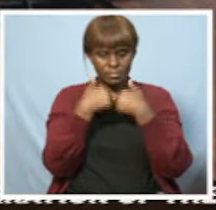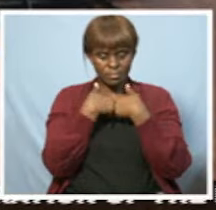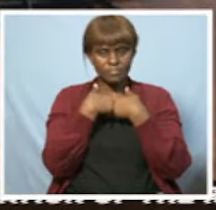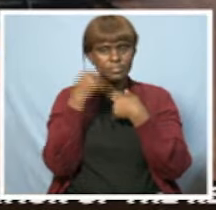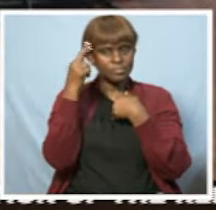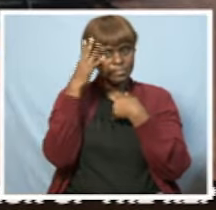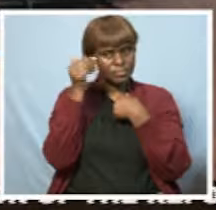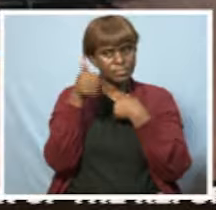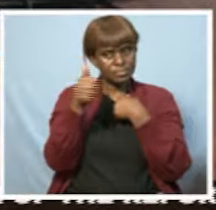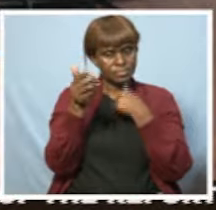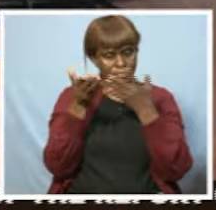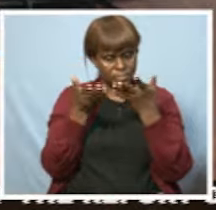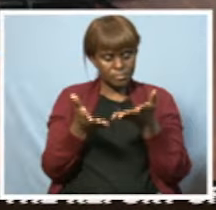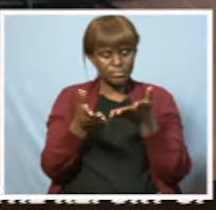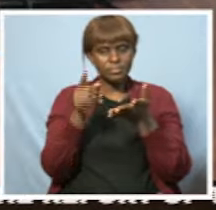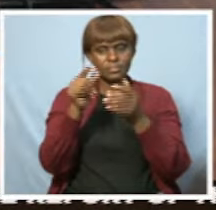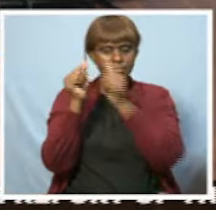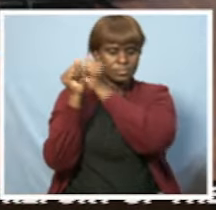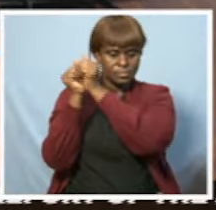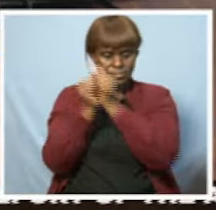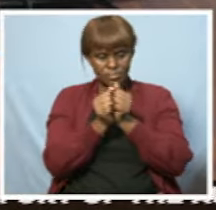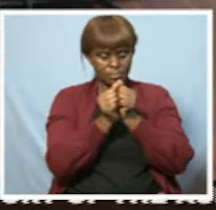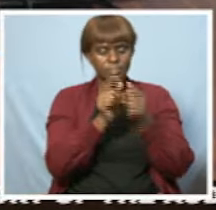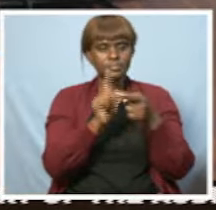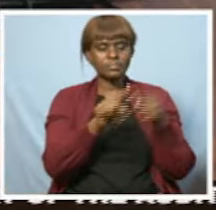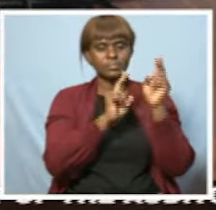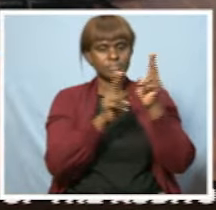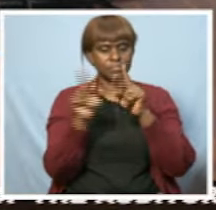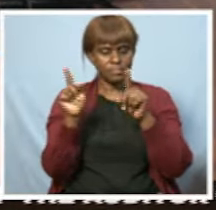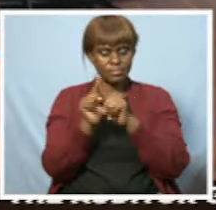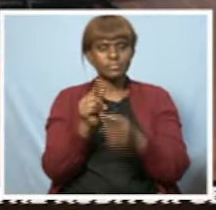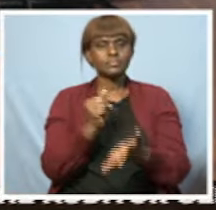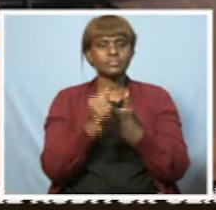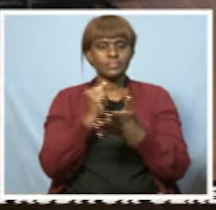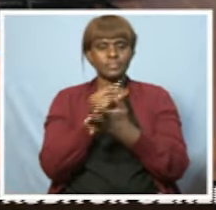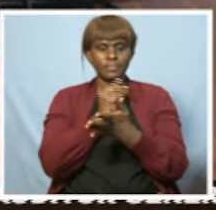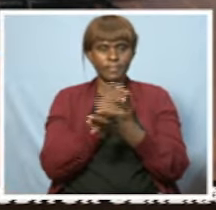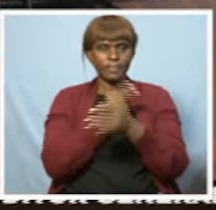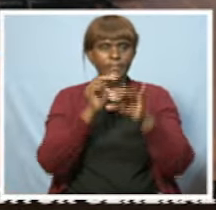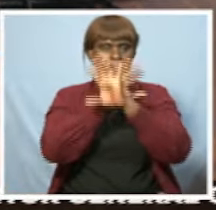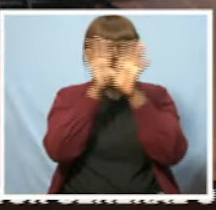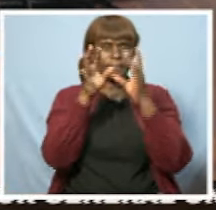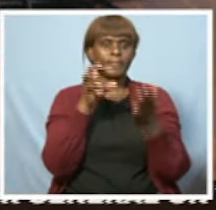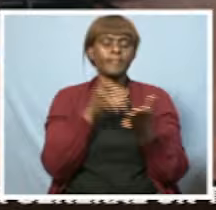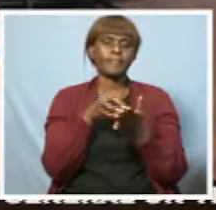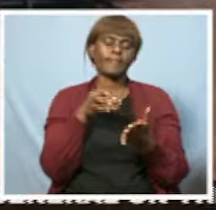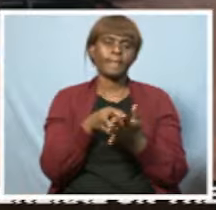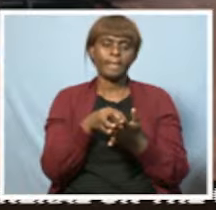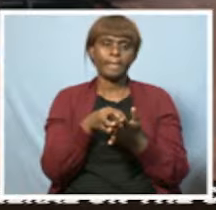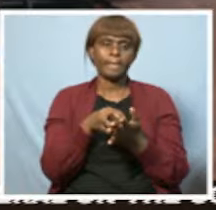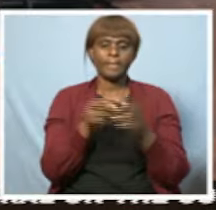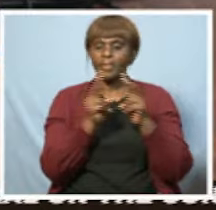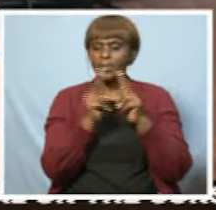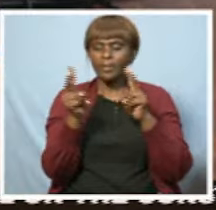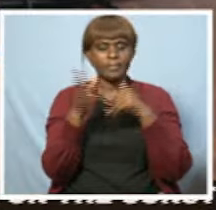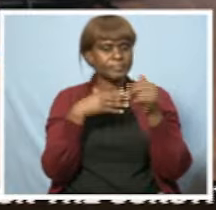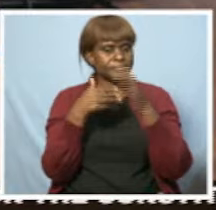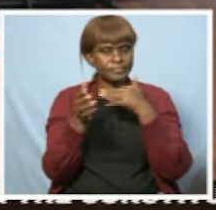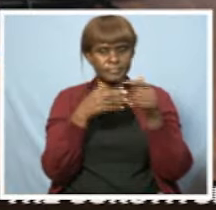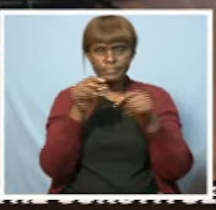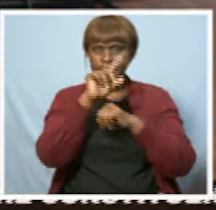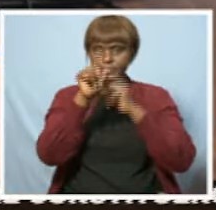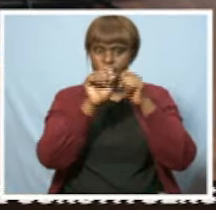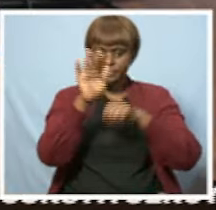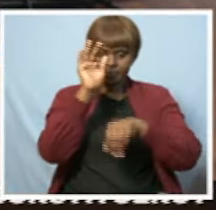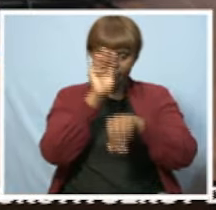why you are here. You came here to answer and help us clarify matters. Very simple question. What is